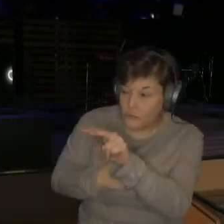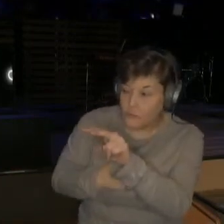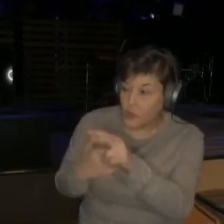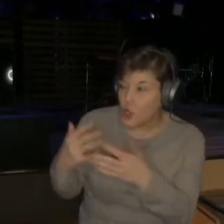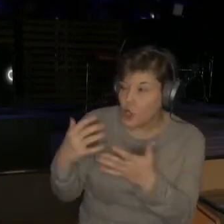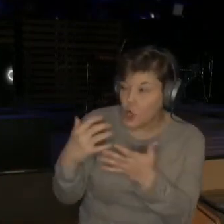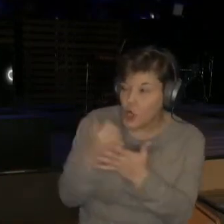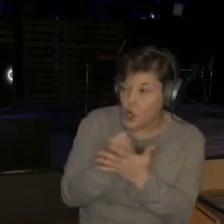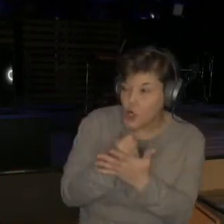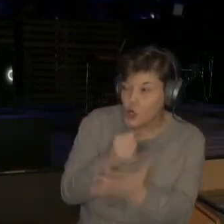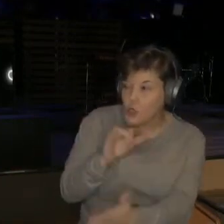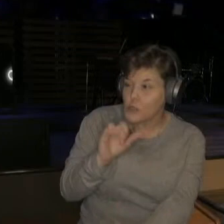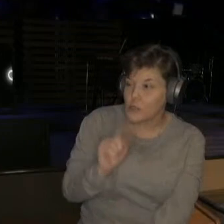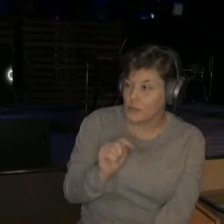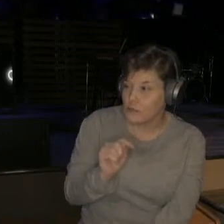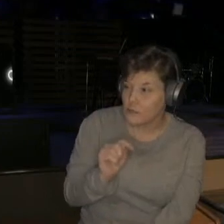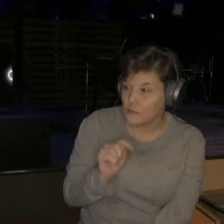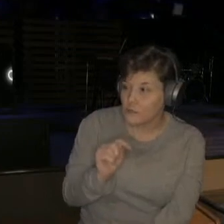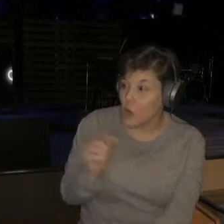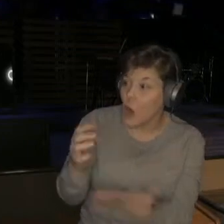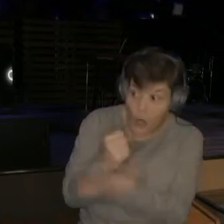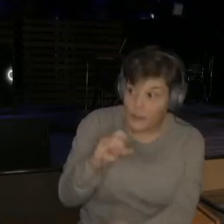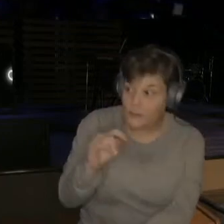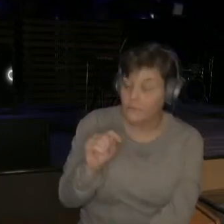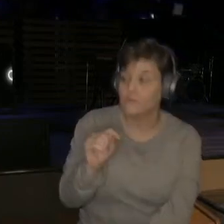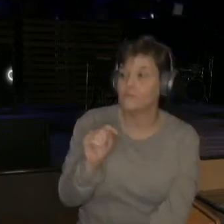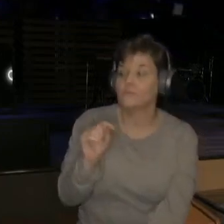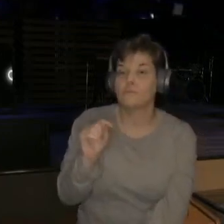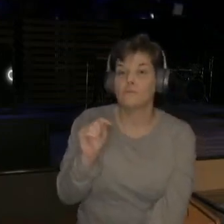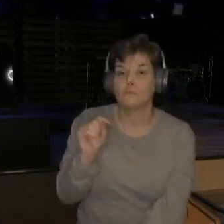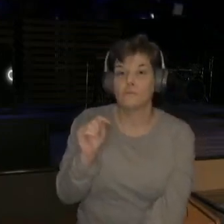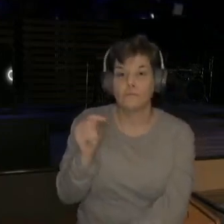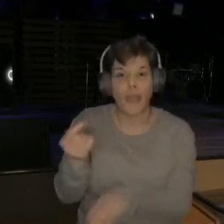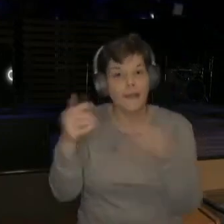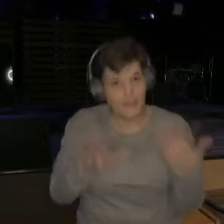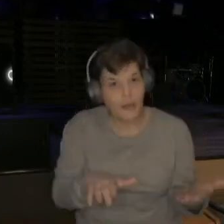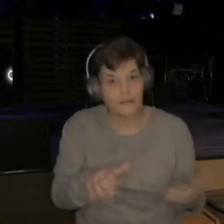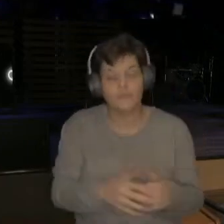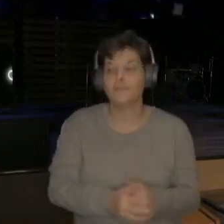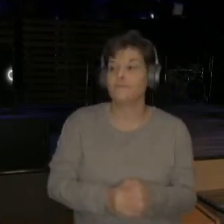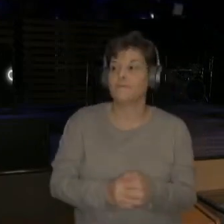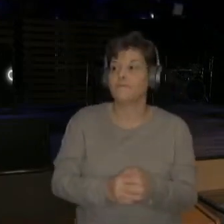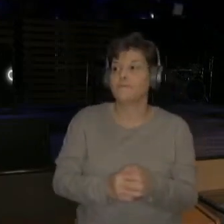The movie then flashes many years into the future, portraying a